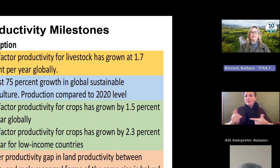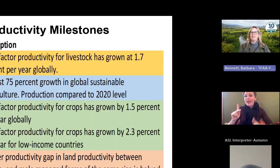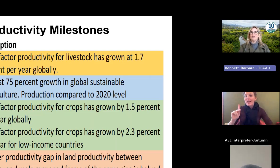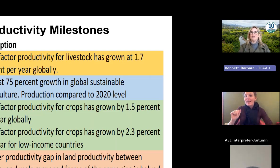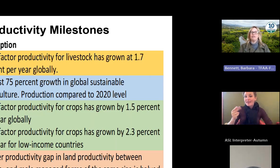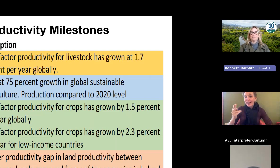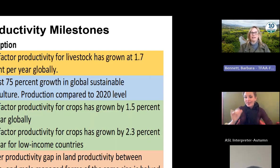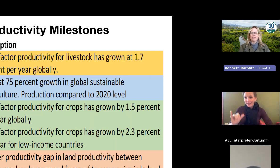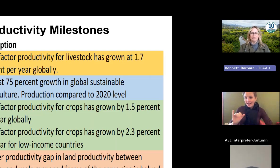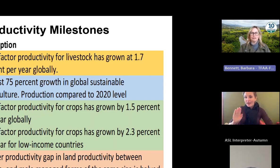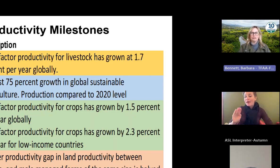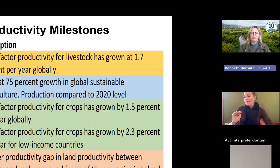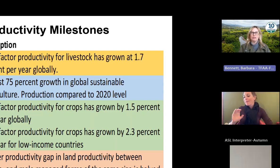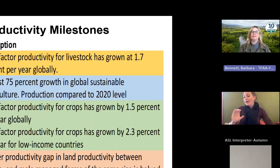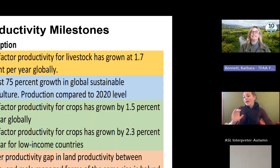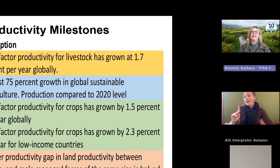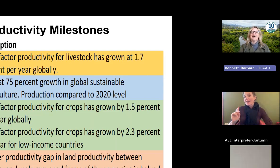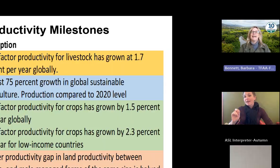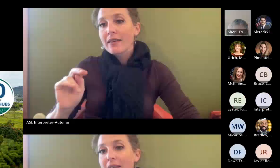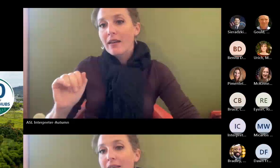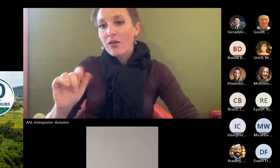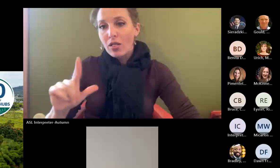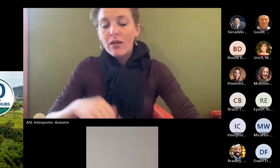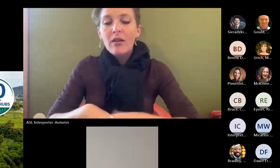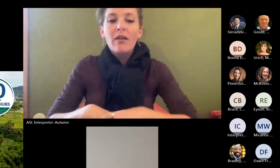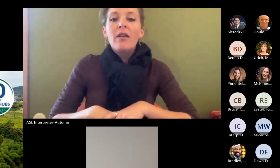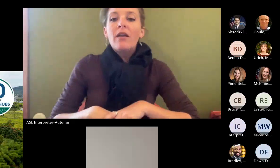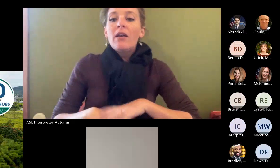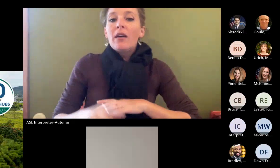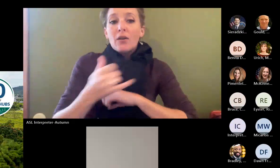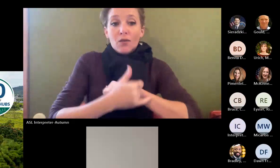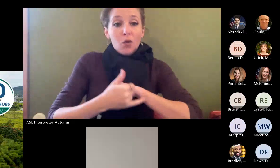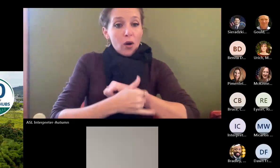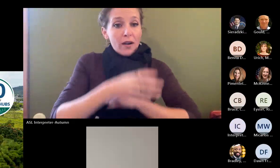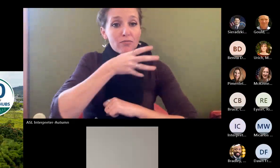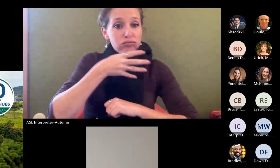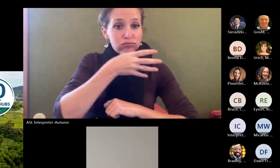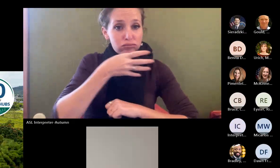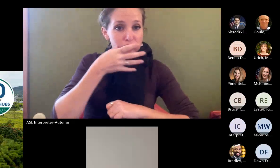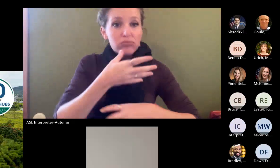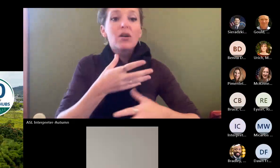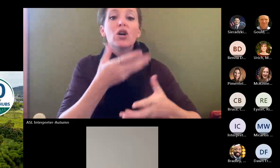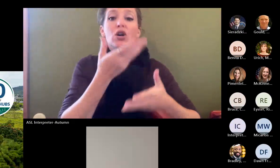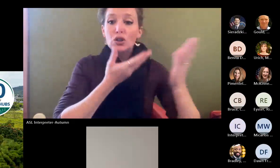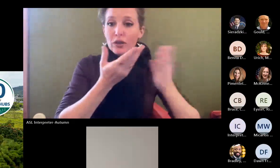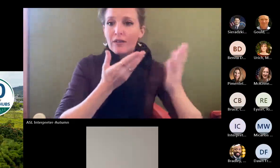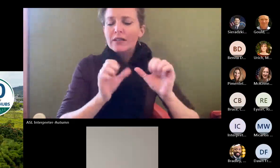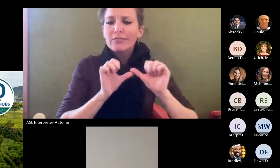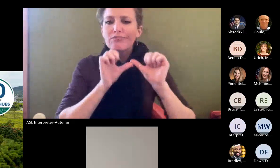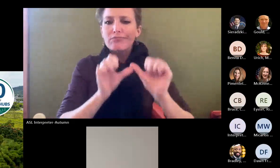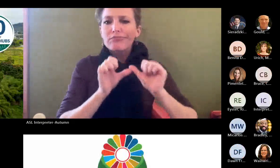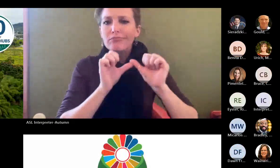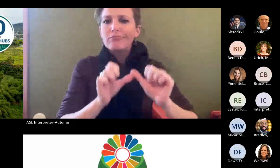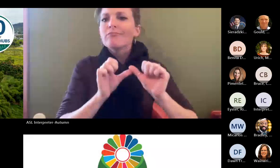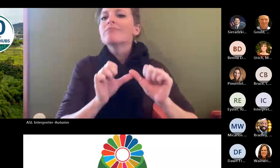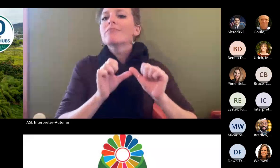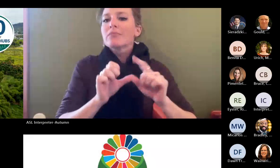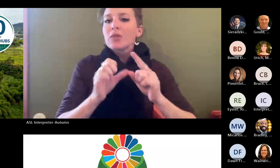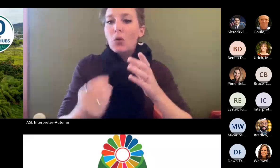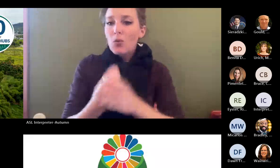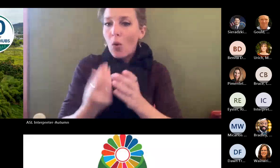She, again, works at the Foreign Agricultural Service, and she's going to talk about the Sustainable Productivity Growth Coalition,